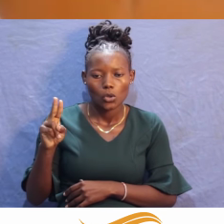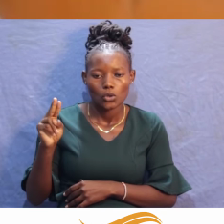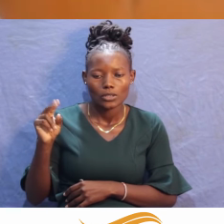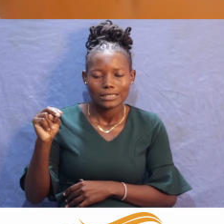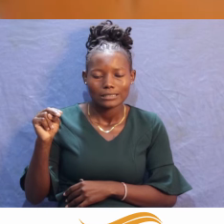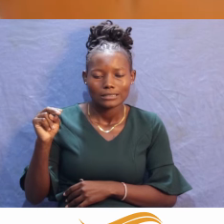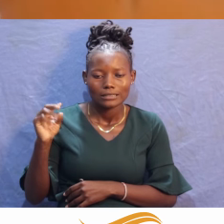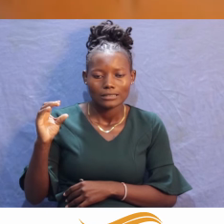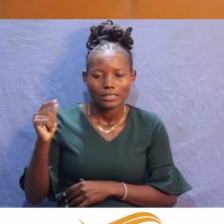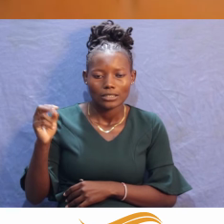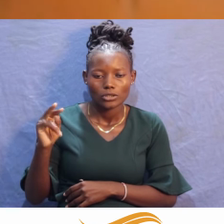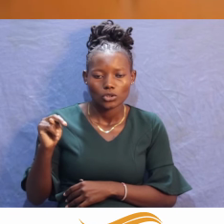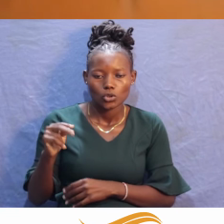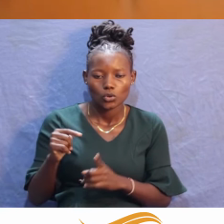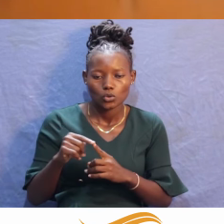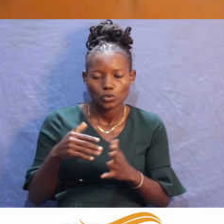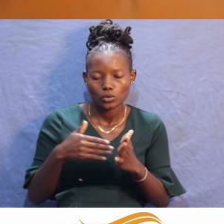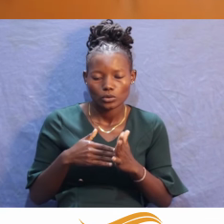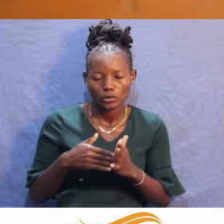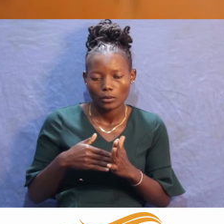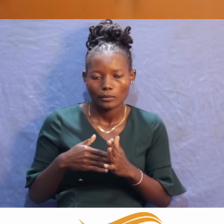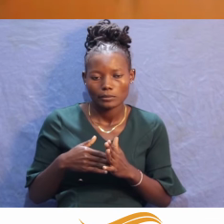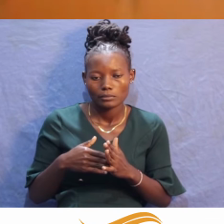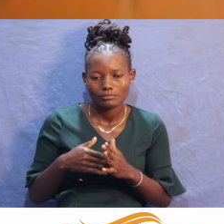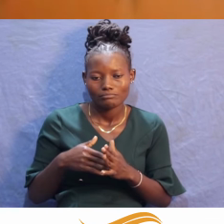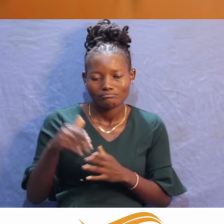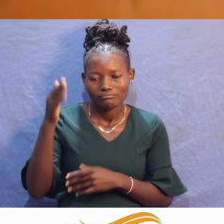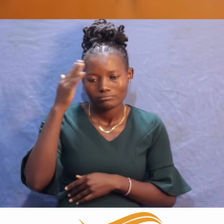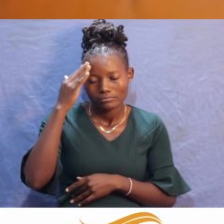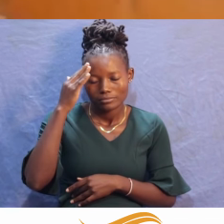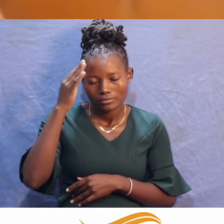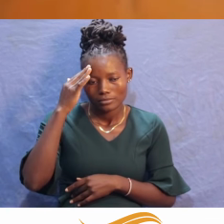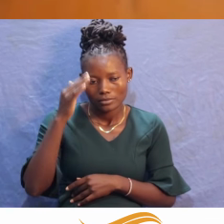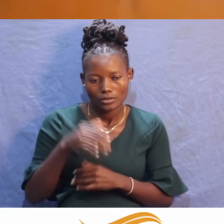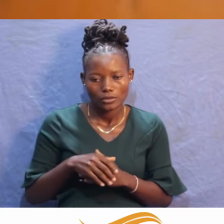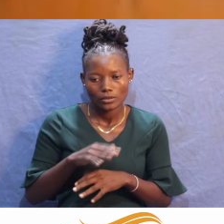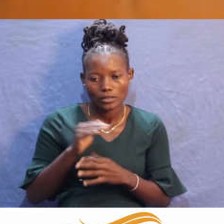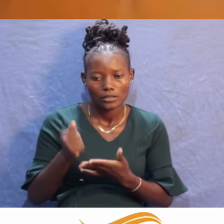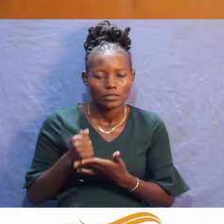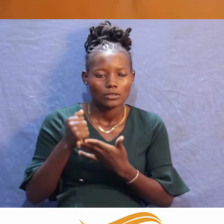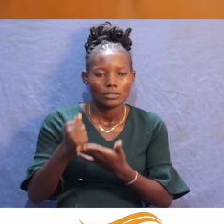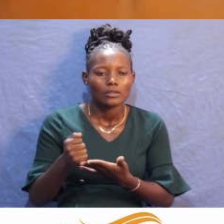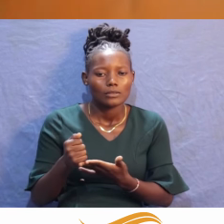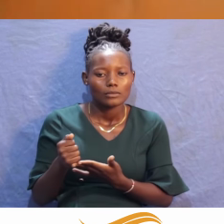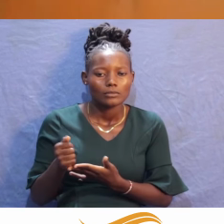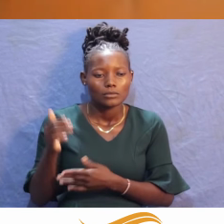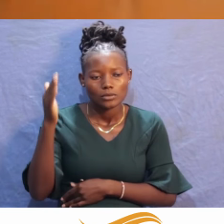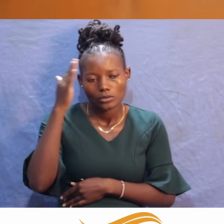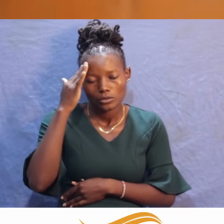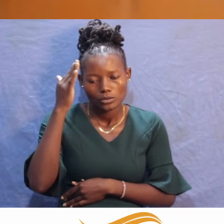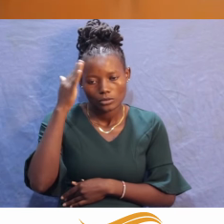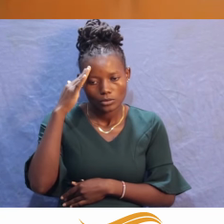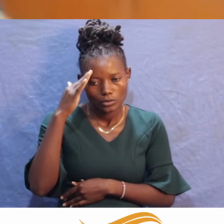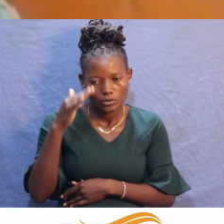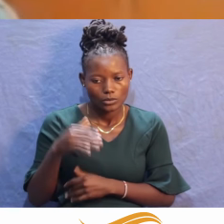quickly, or I know they don't promote the sternal thump, you